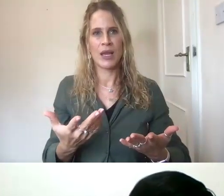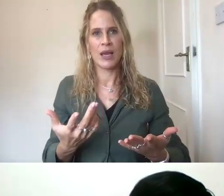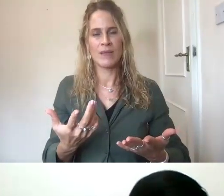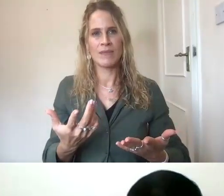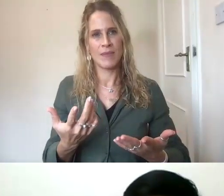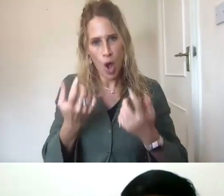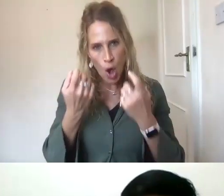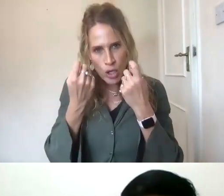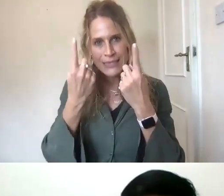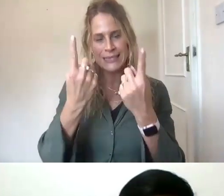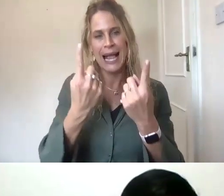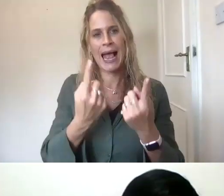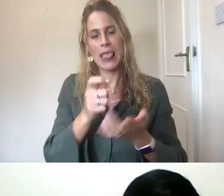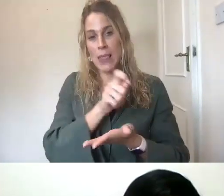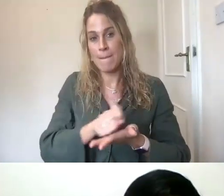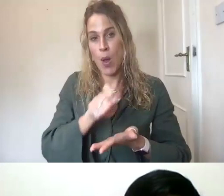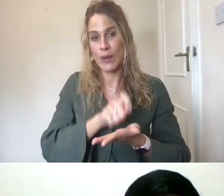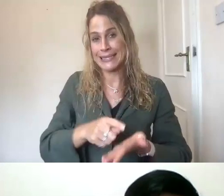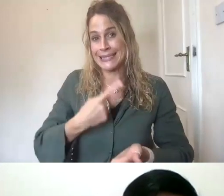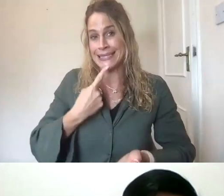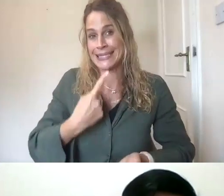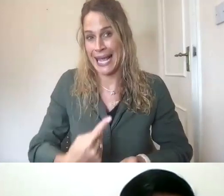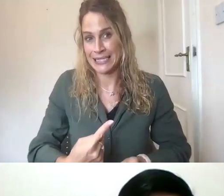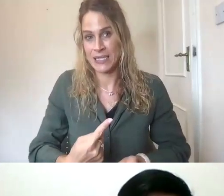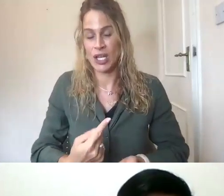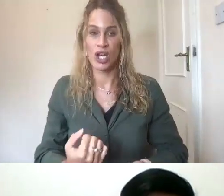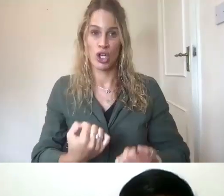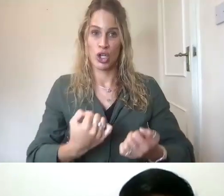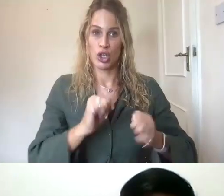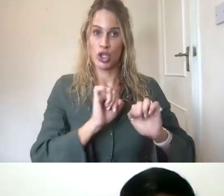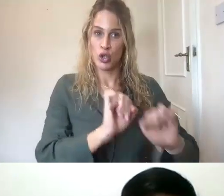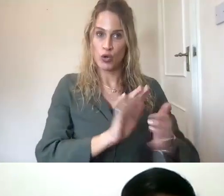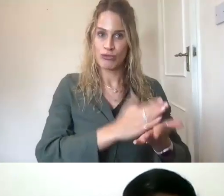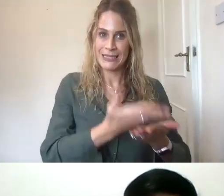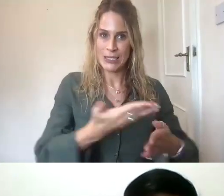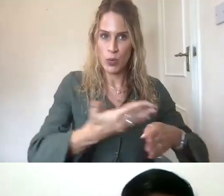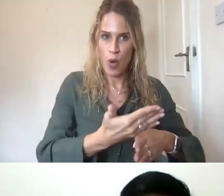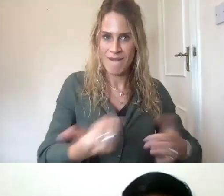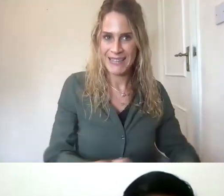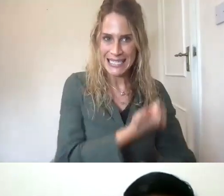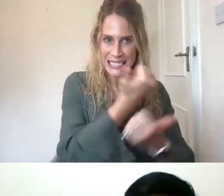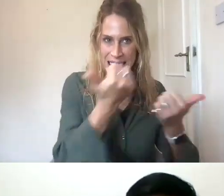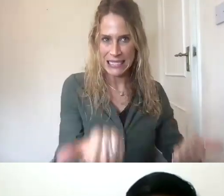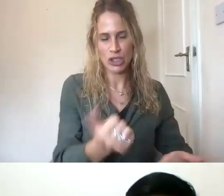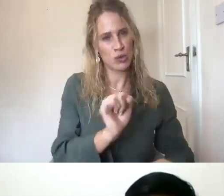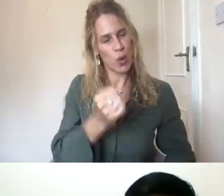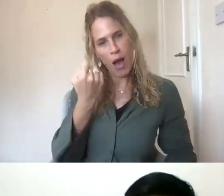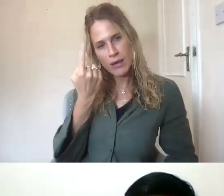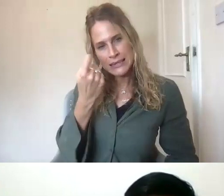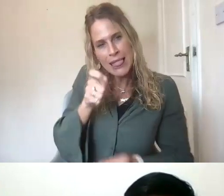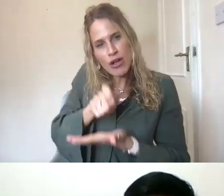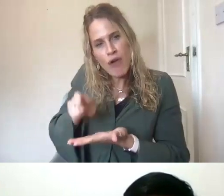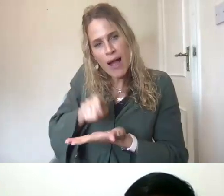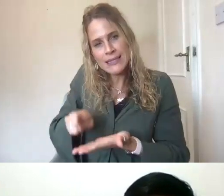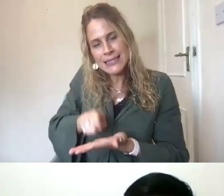suggesting at the end of that poem when your own translation work is complete? So Thila, maybe we'll start